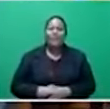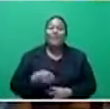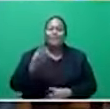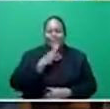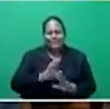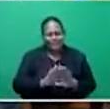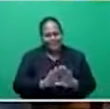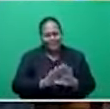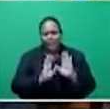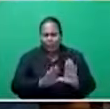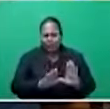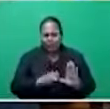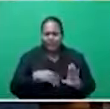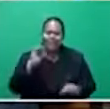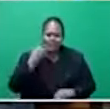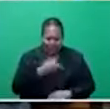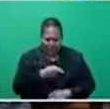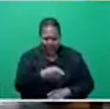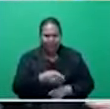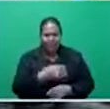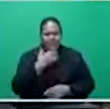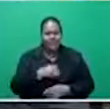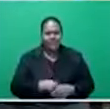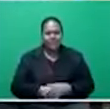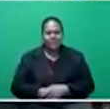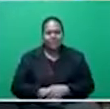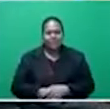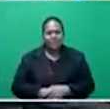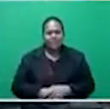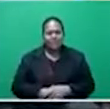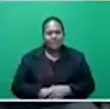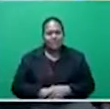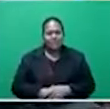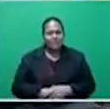don't. Mr. Speaker, sir. You are embarrassing the whole country. Mr. Speaker,